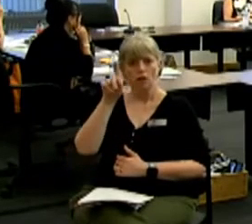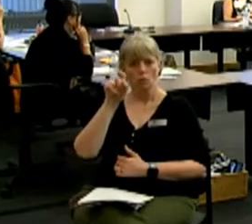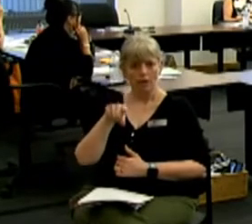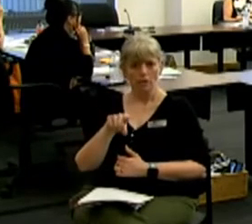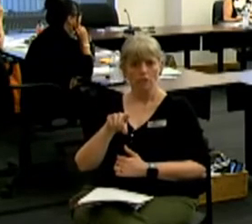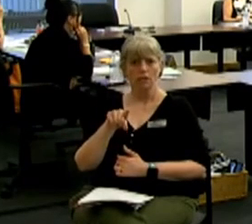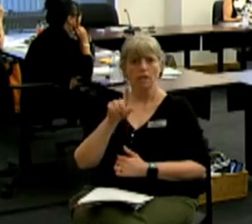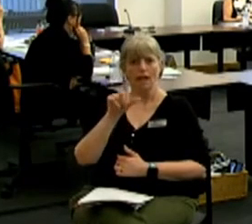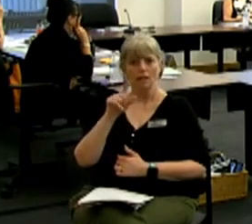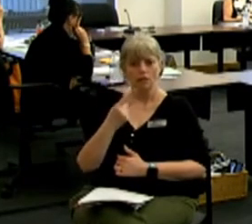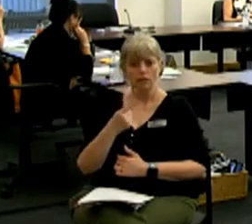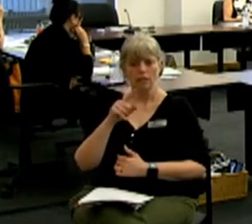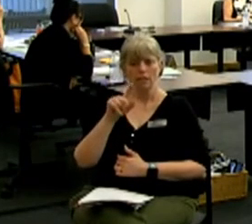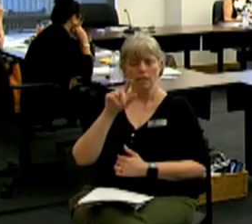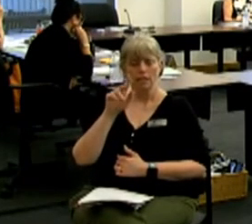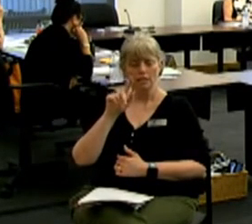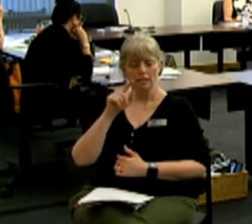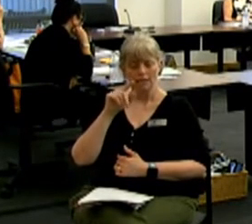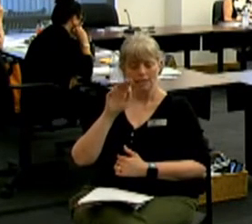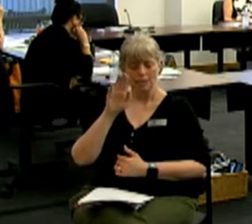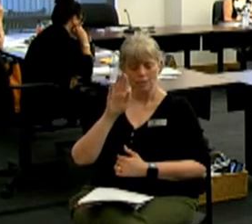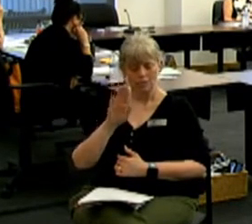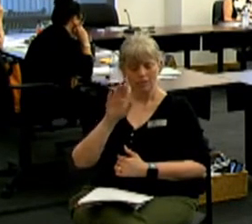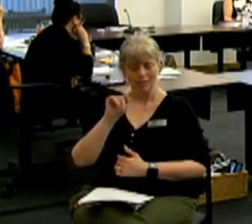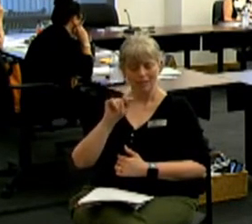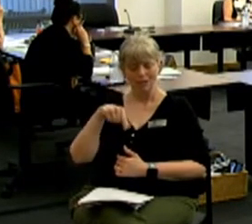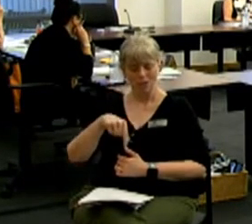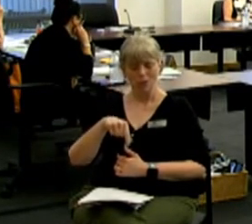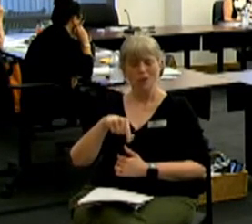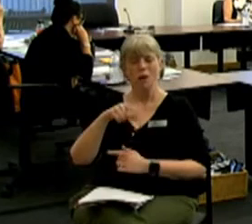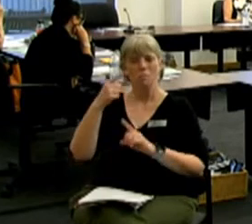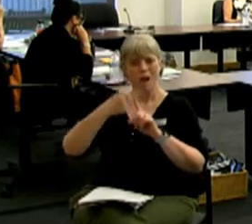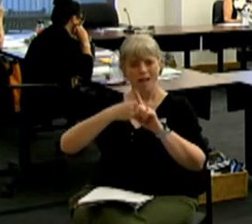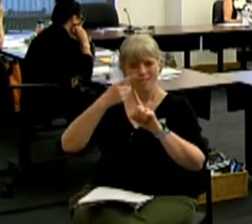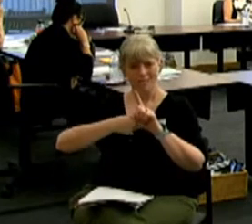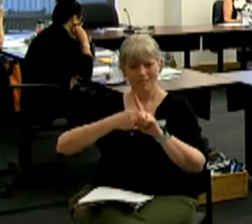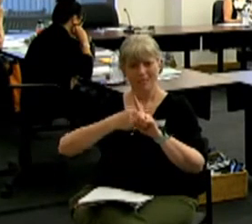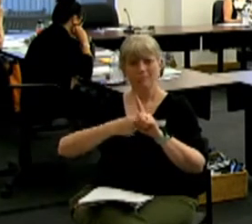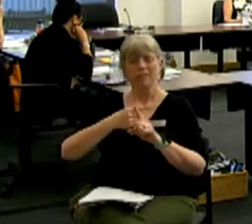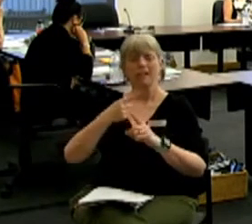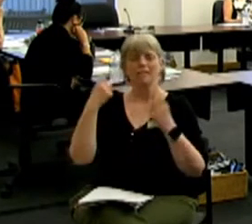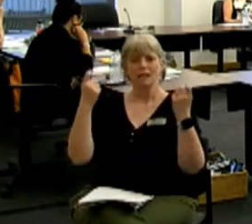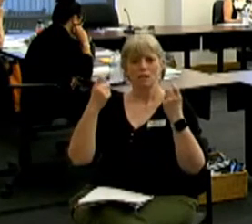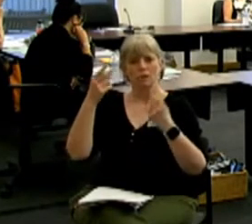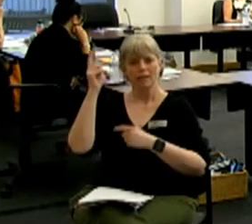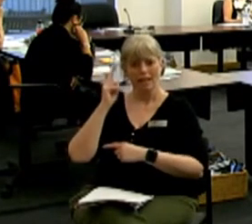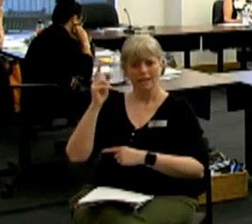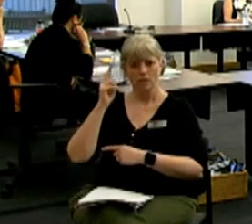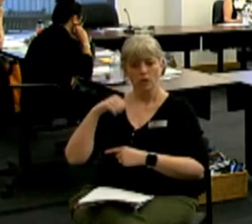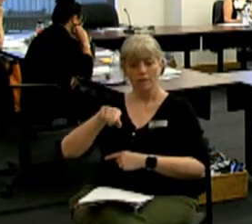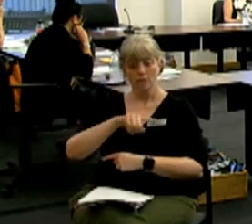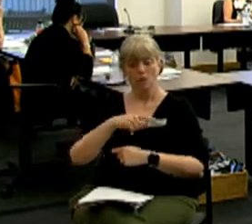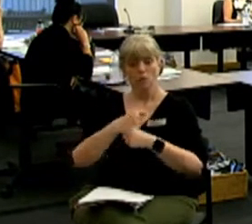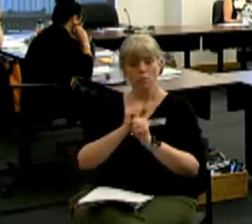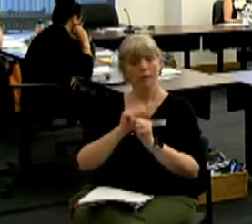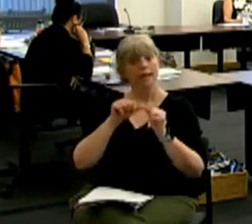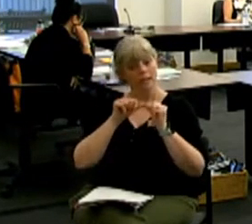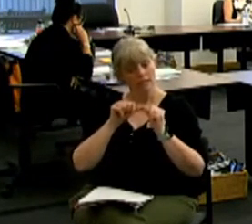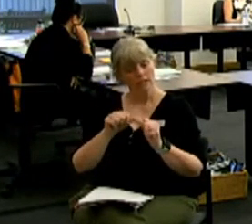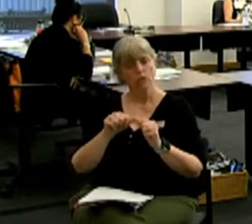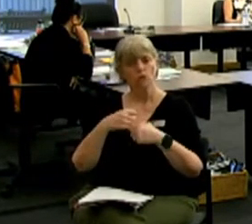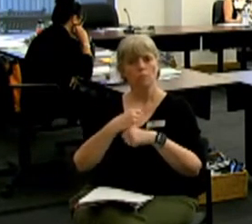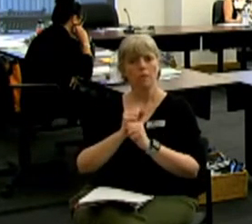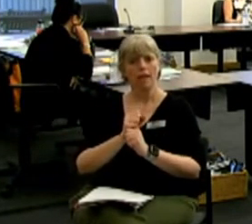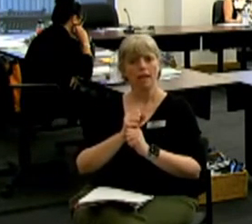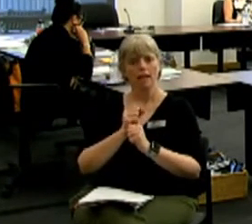questioning LGBTQ+ Pride Month to acknowledge and celebrate the history of those who have made and continue